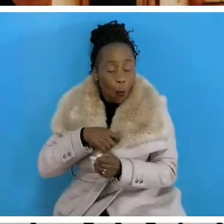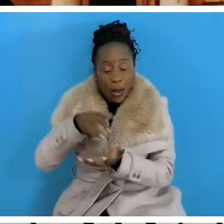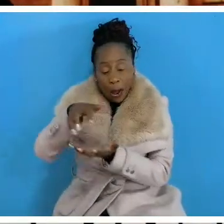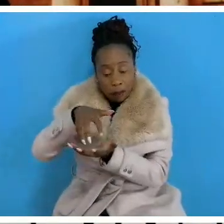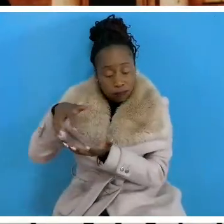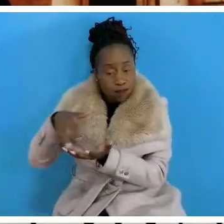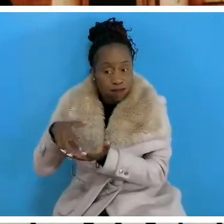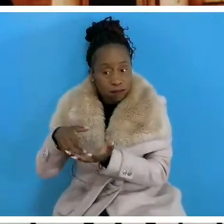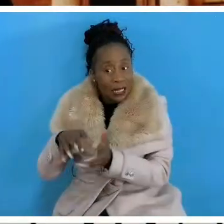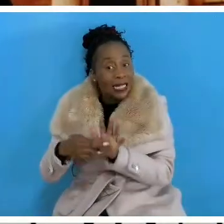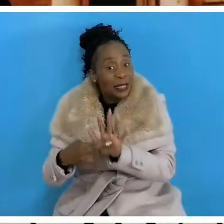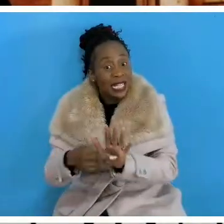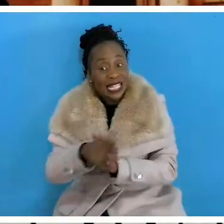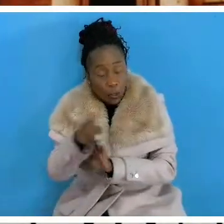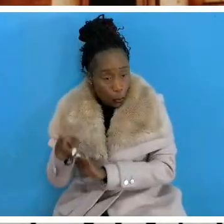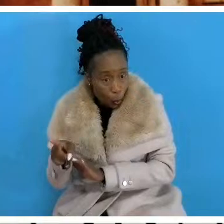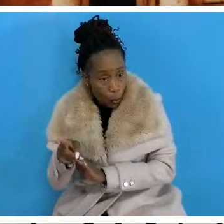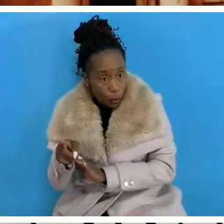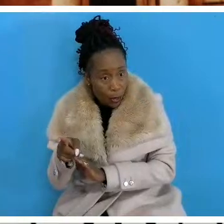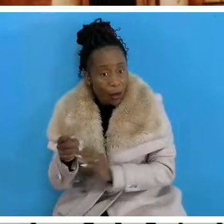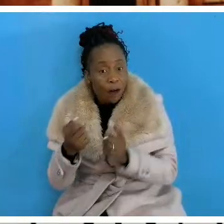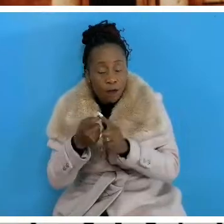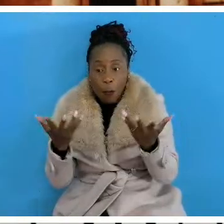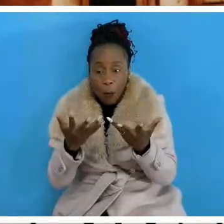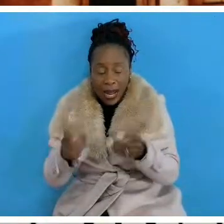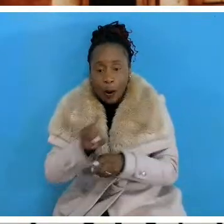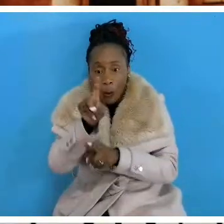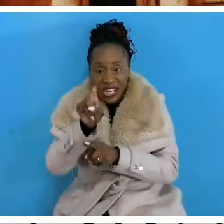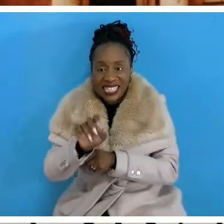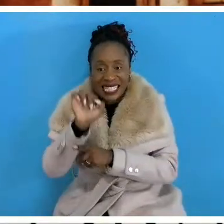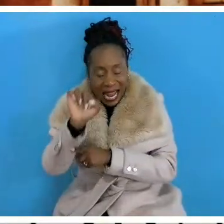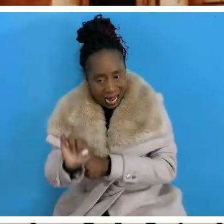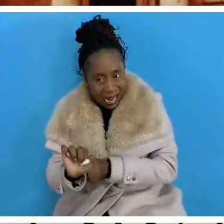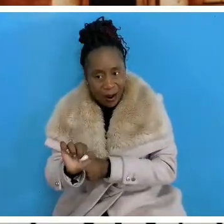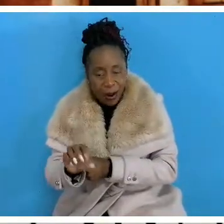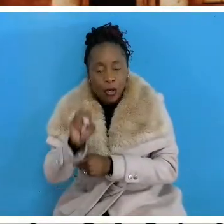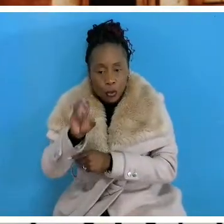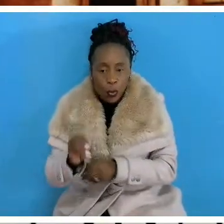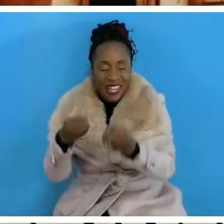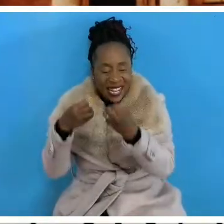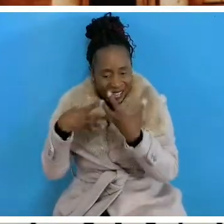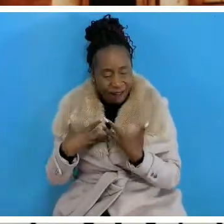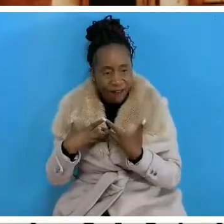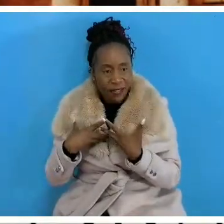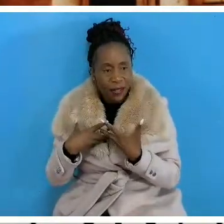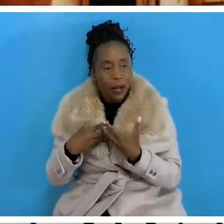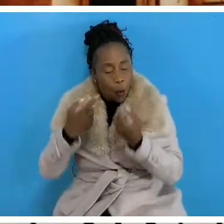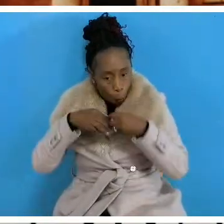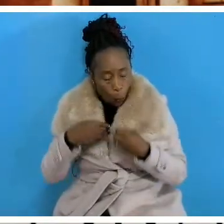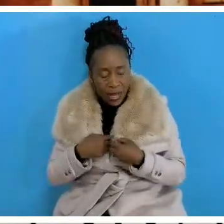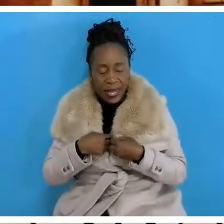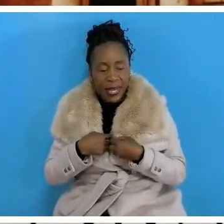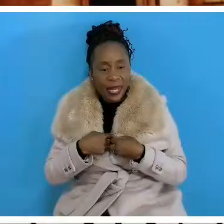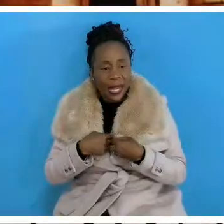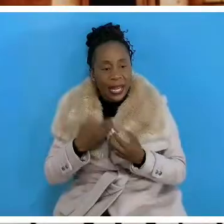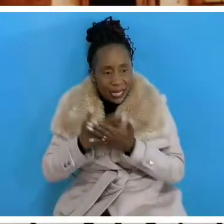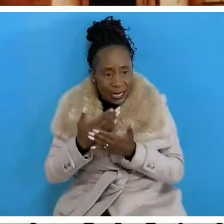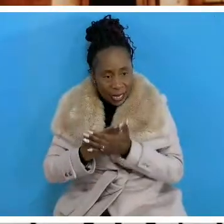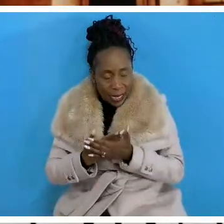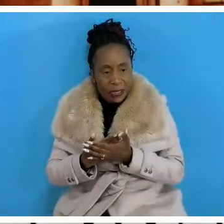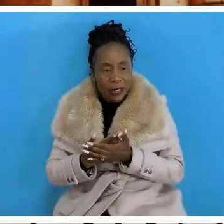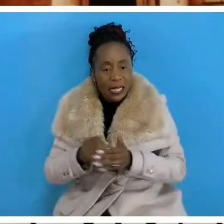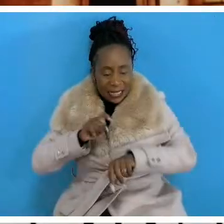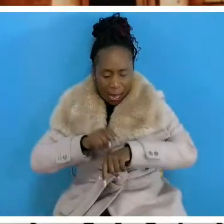on your behalf out of your questions, so that they give it to us and we can, at an